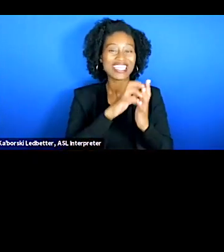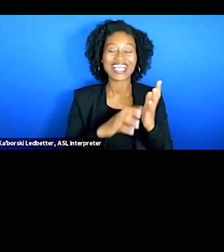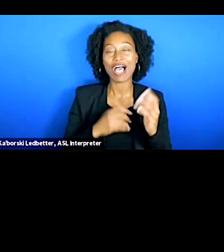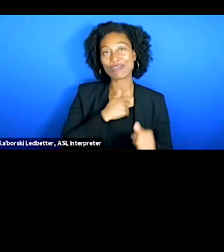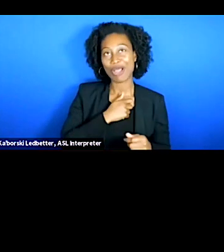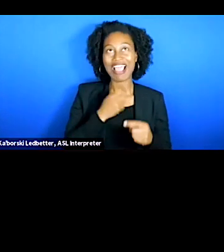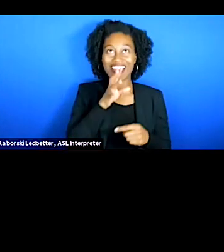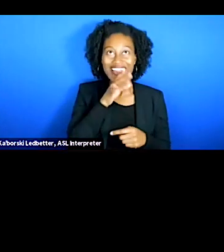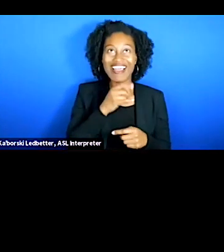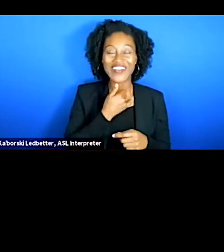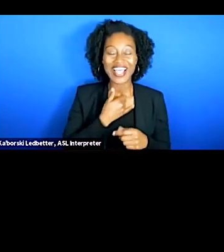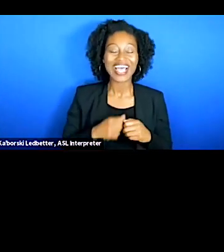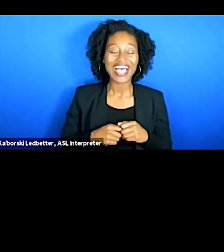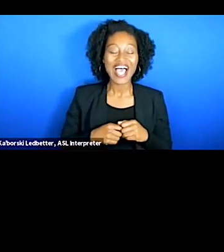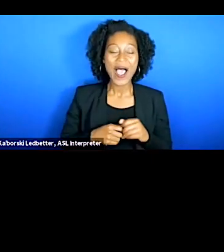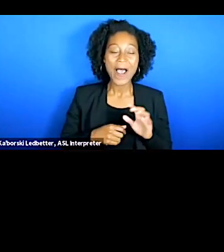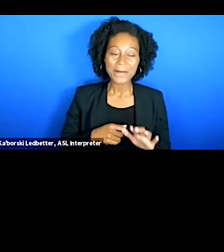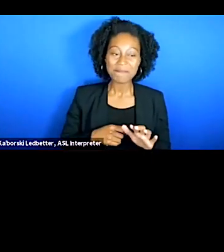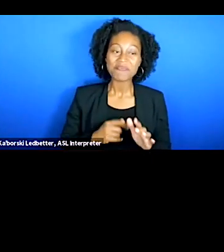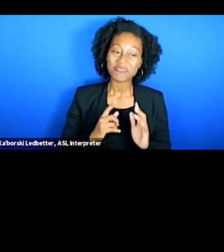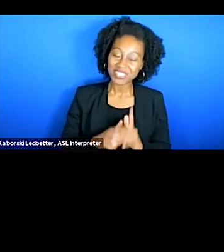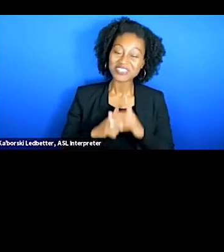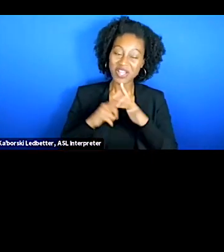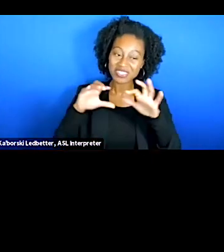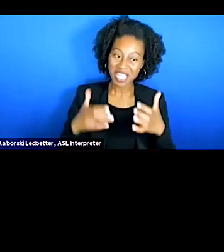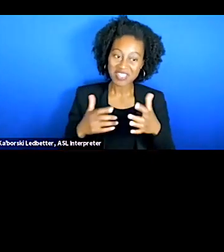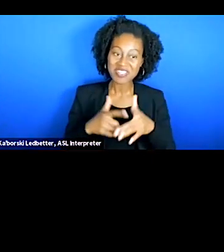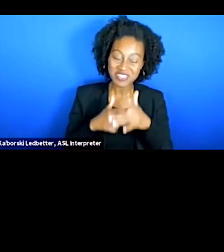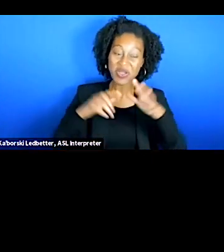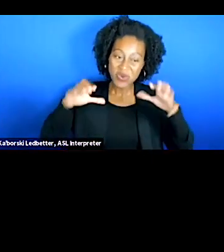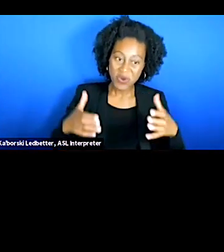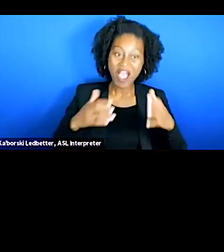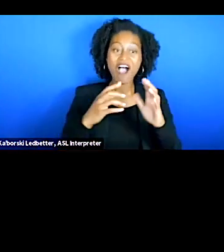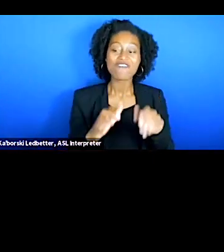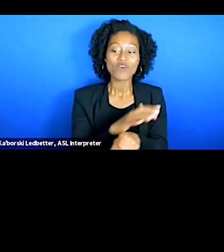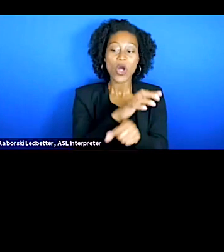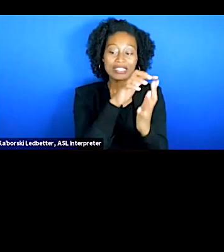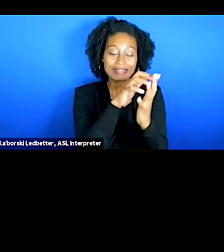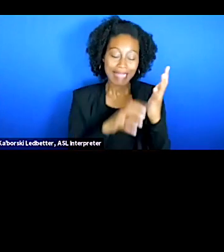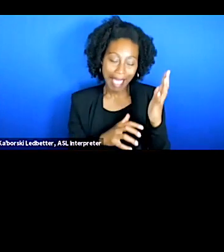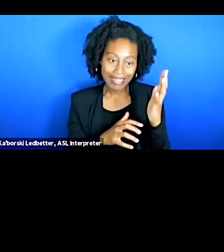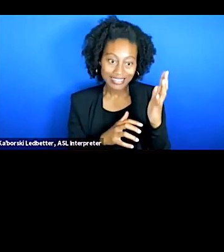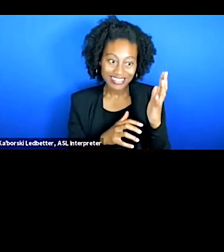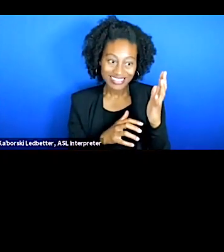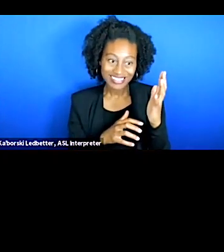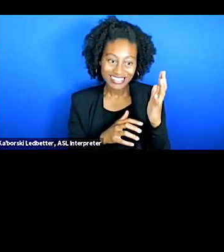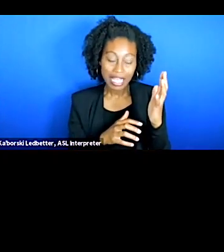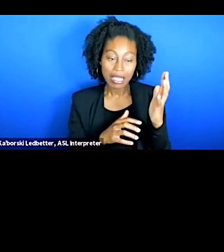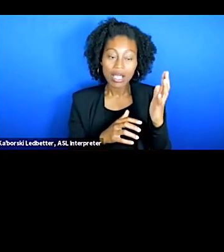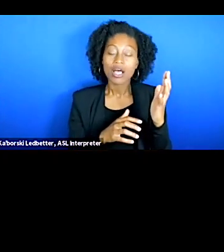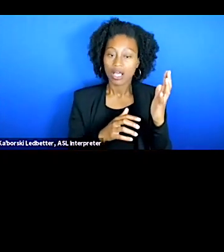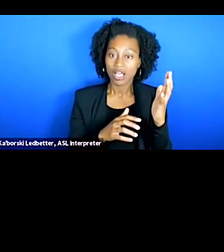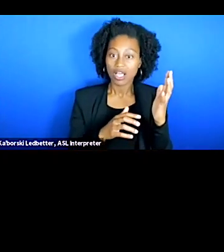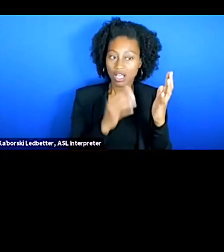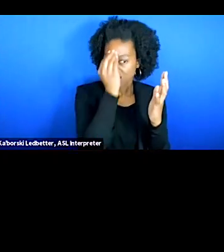I'll start again. A start set is the initial group of full text pieces of scholarship